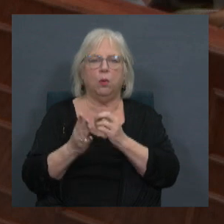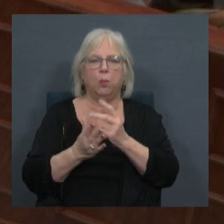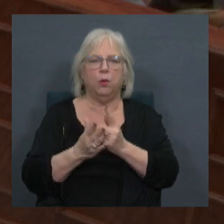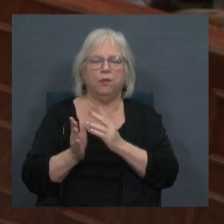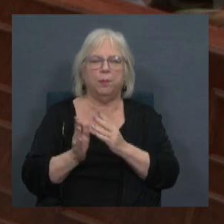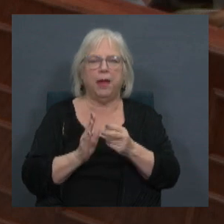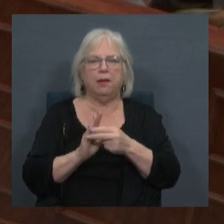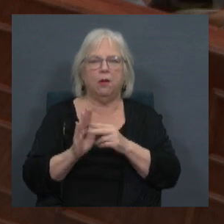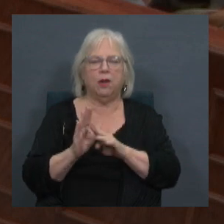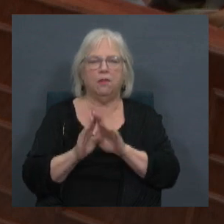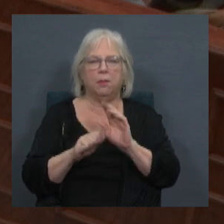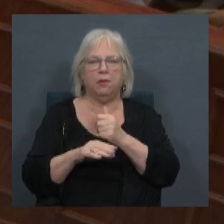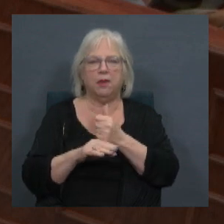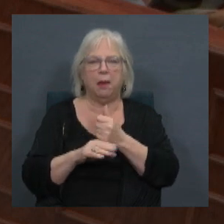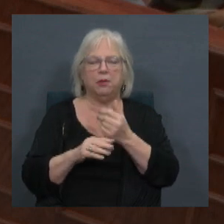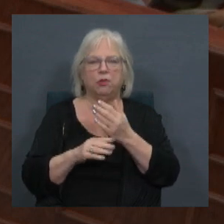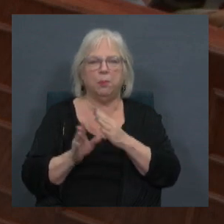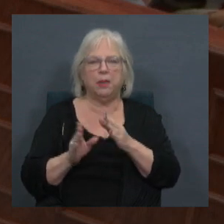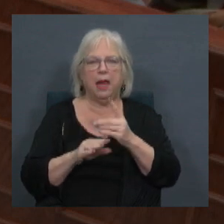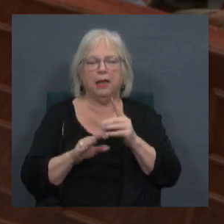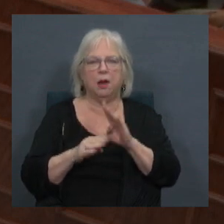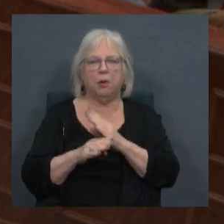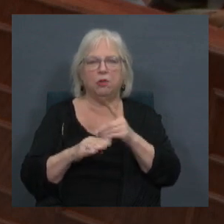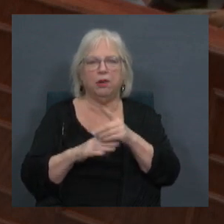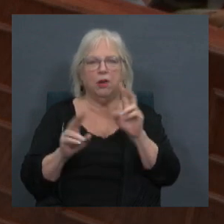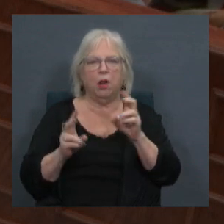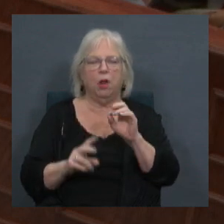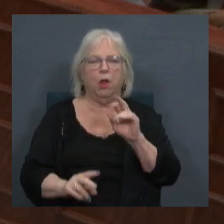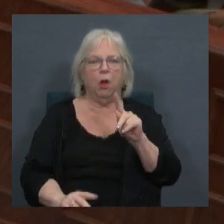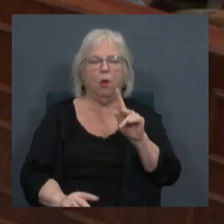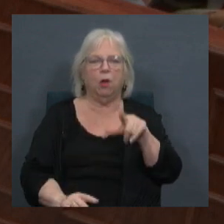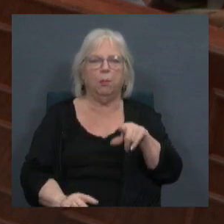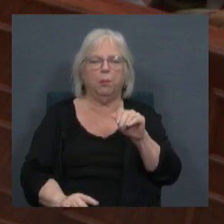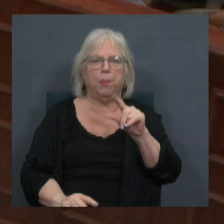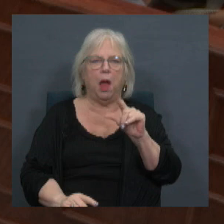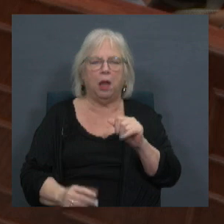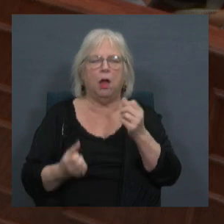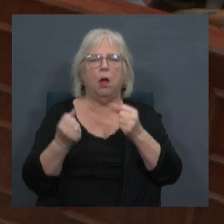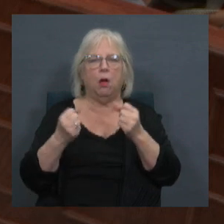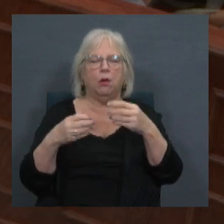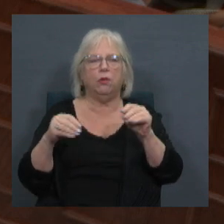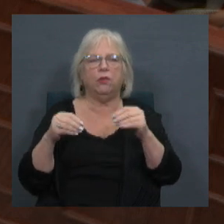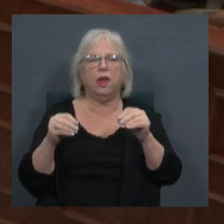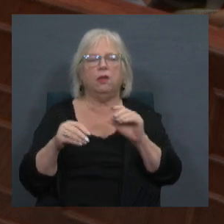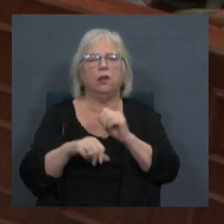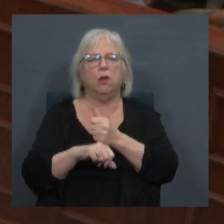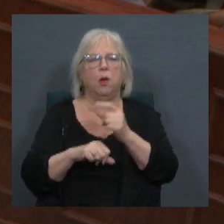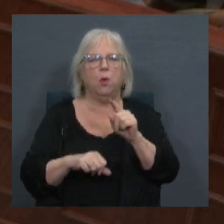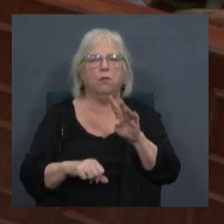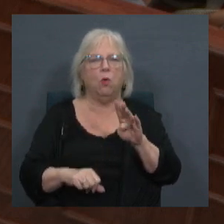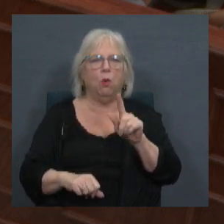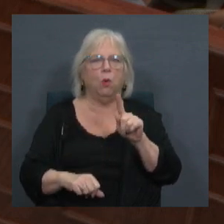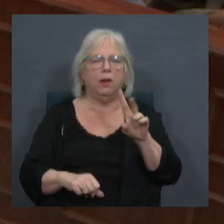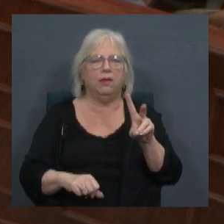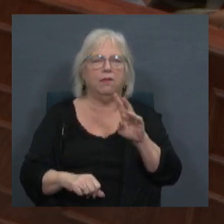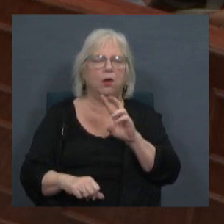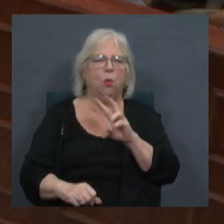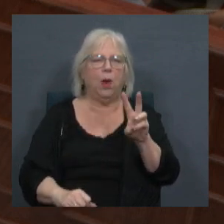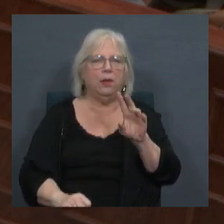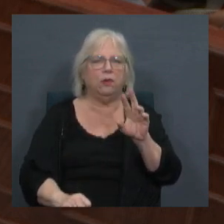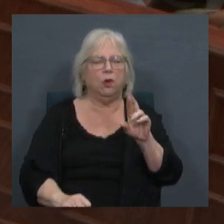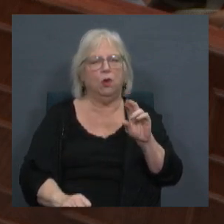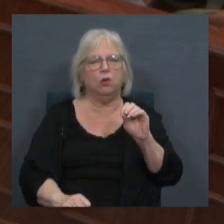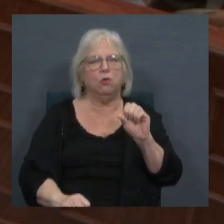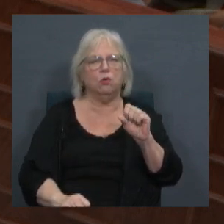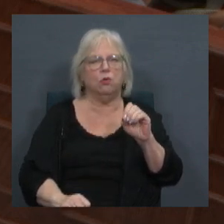planned zoning development and to establish a planned district commercial titled Oak Paula Auto Sales PDC located at 1417 West Roosevelt Road.